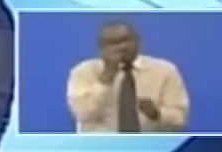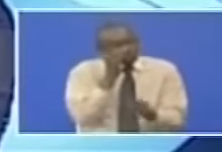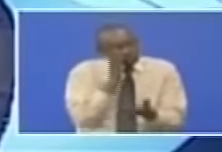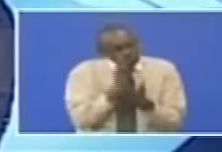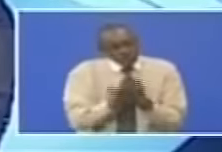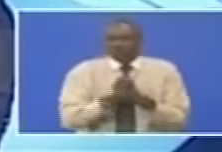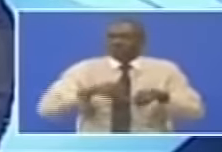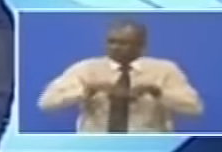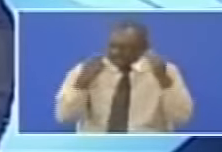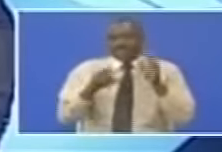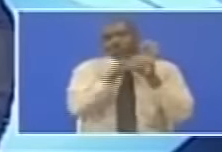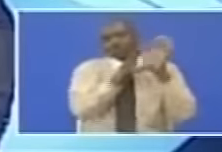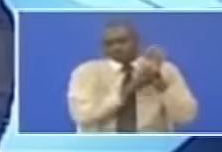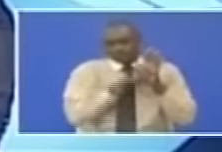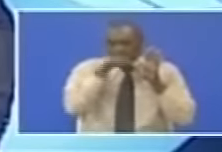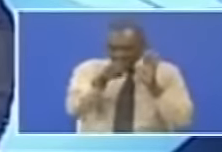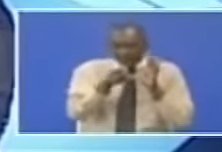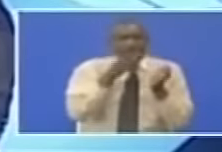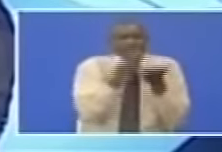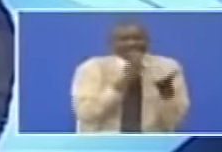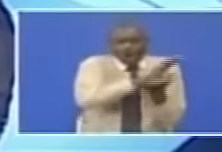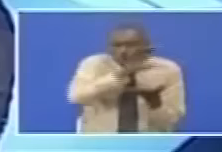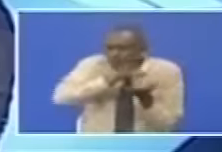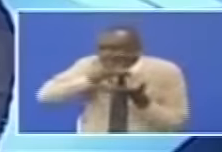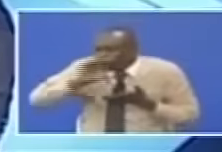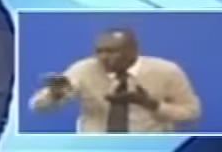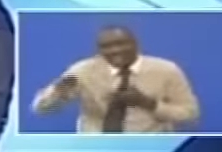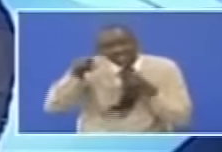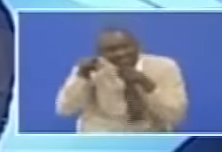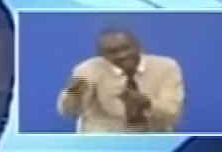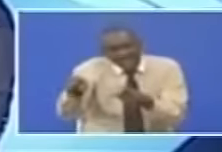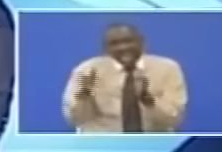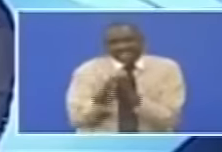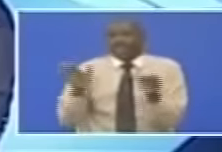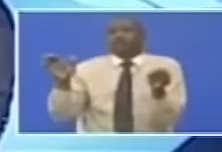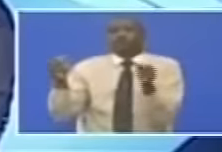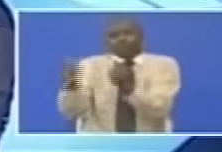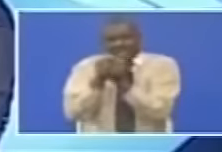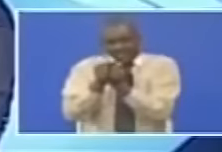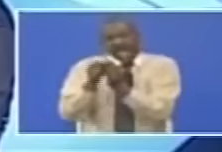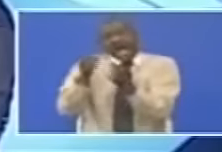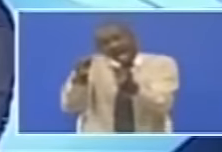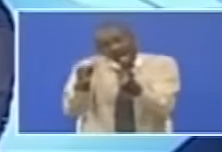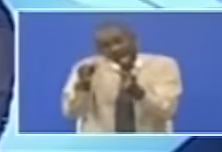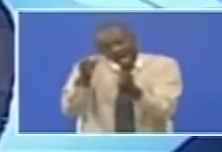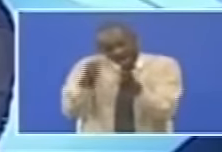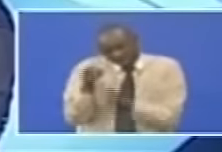the Constitution through failure to deposit Eurobond proceeds immediately and in full into the consolidated